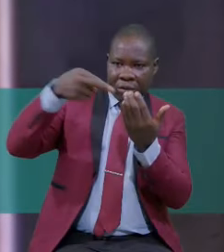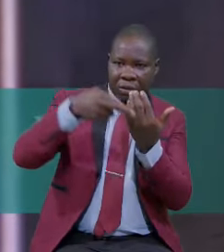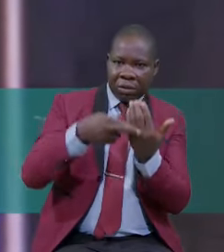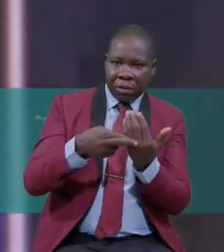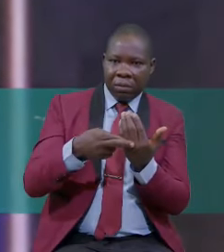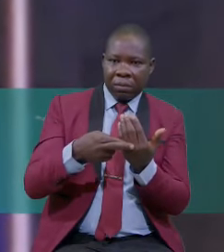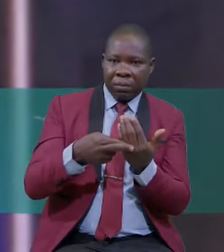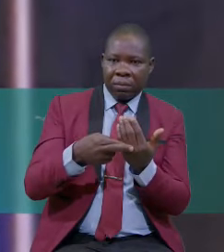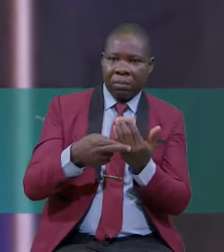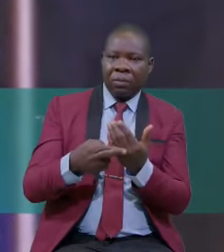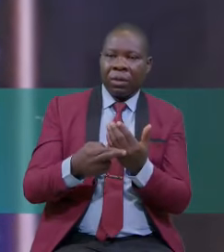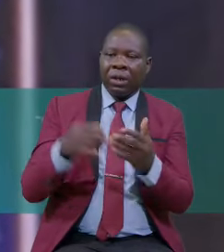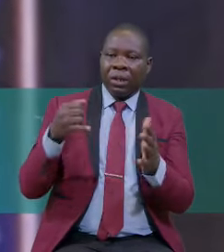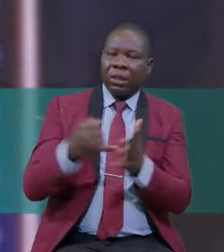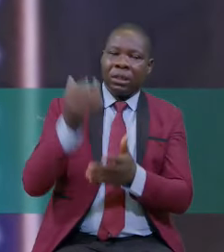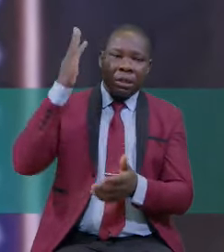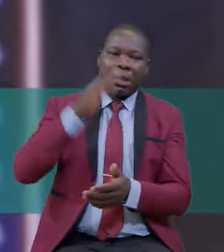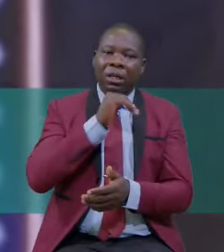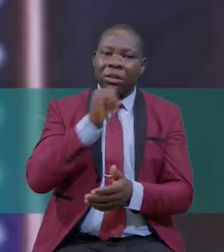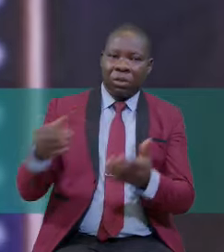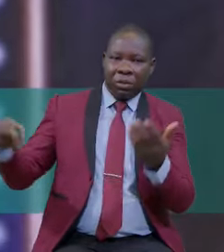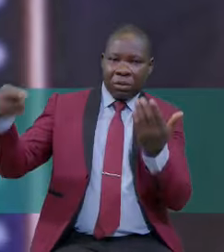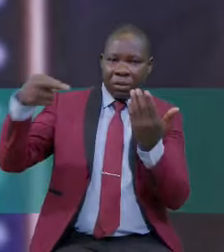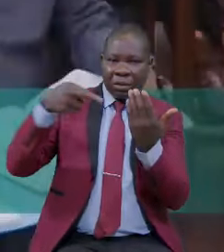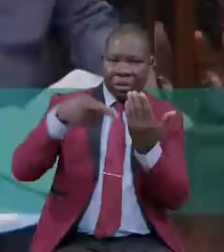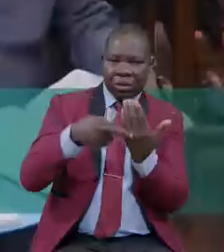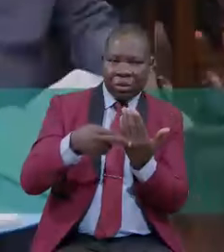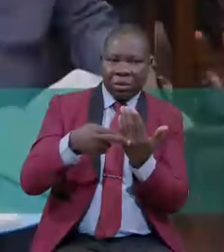It shall not return